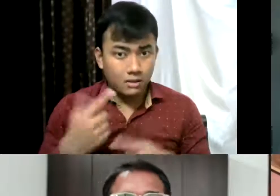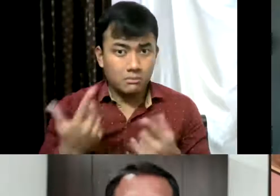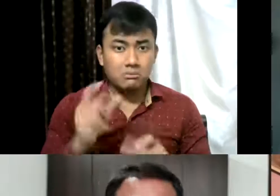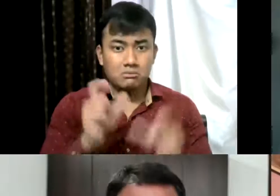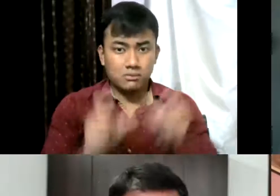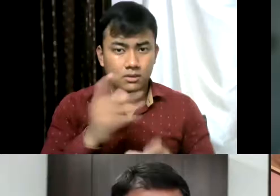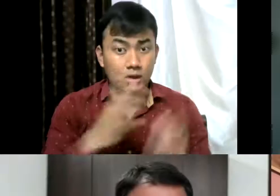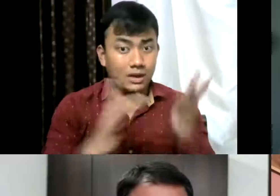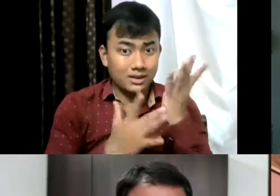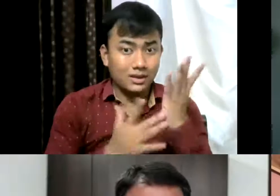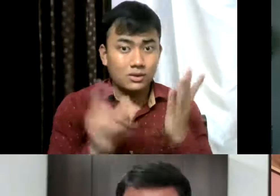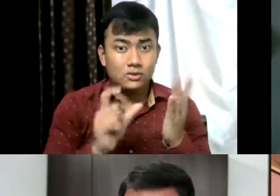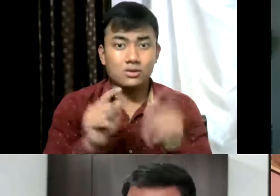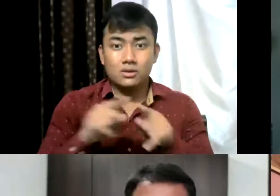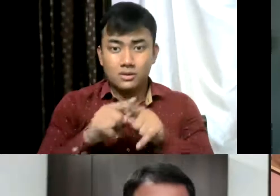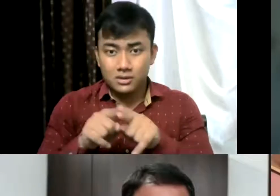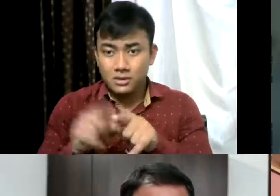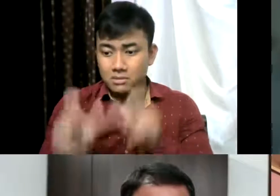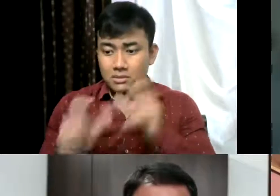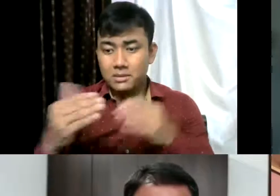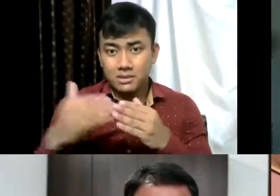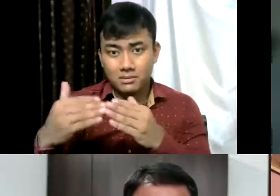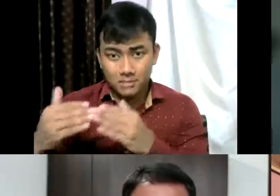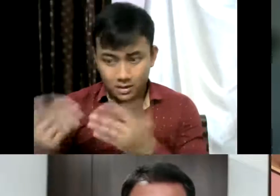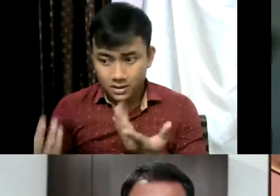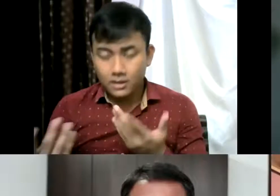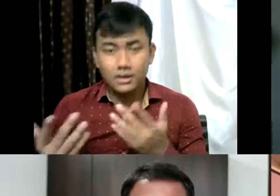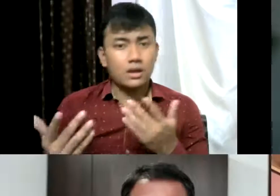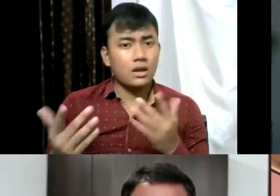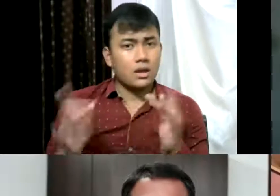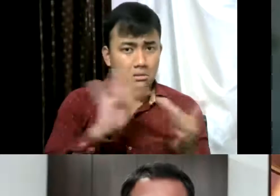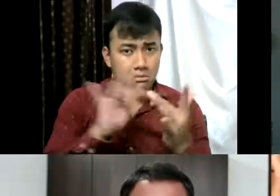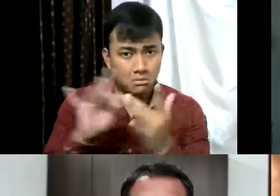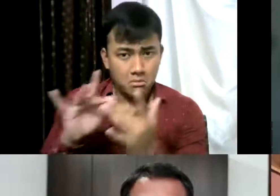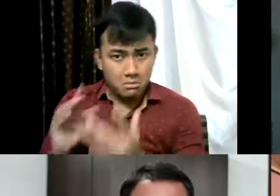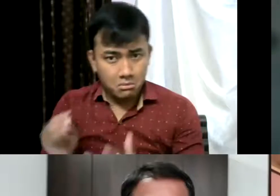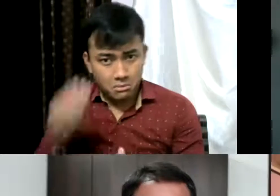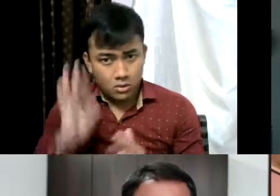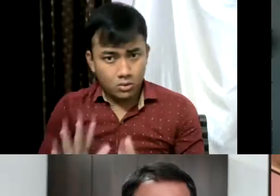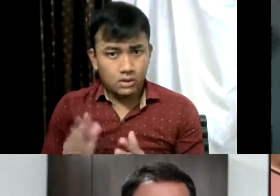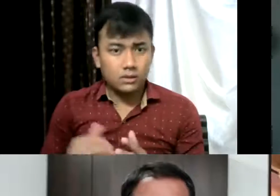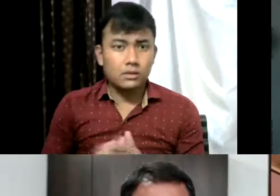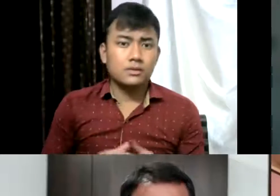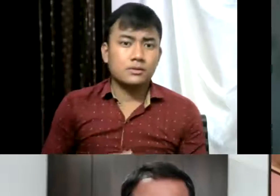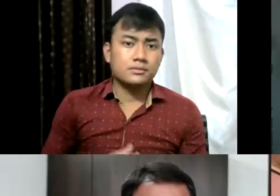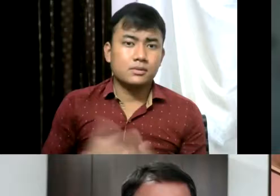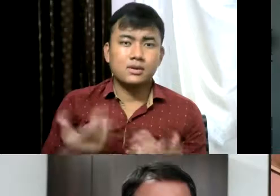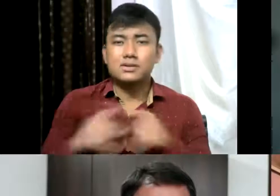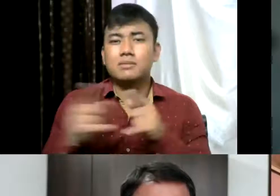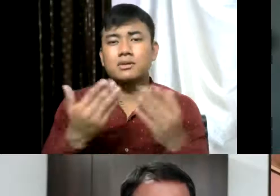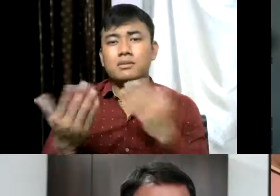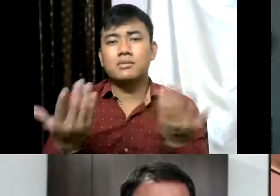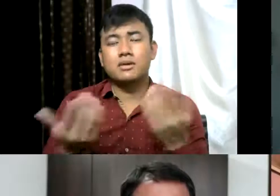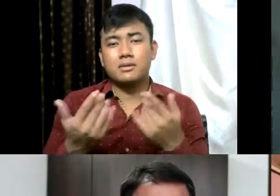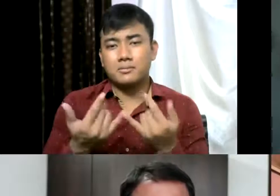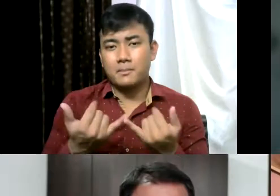any technology that can actually work? For instance, Grindr is a photo map, right? It's a map, which is an